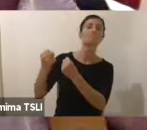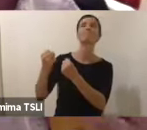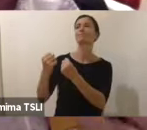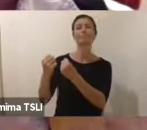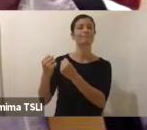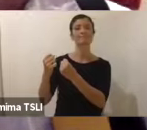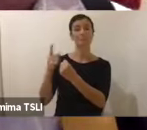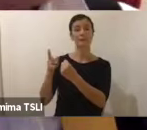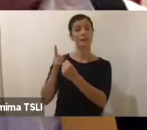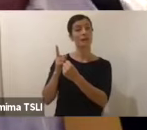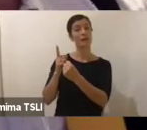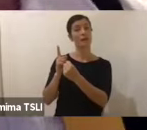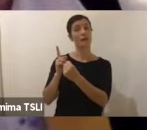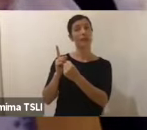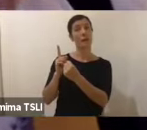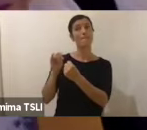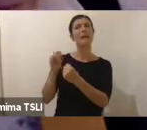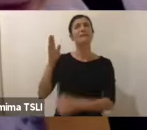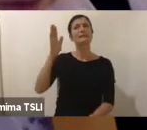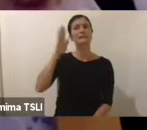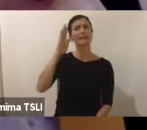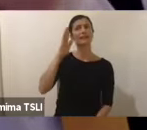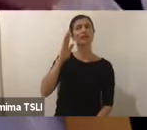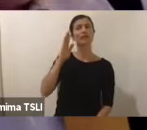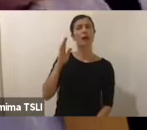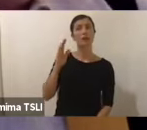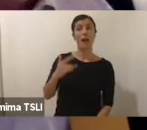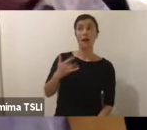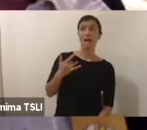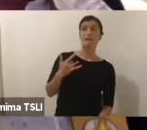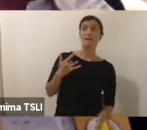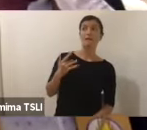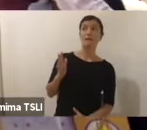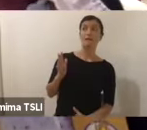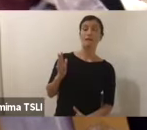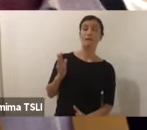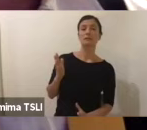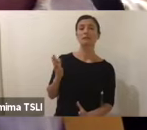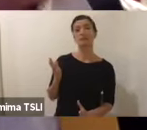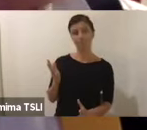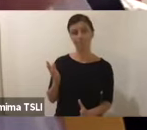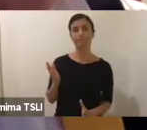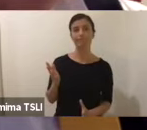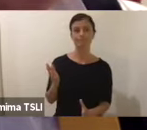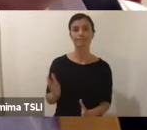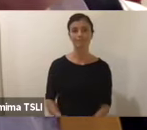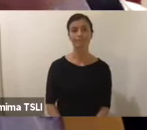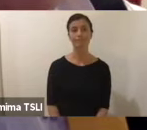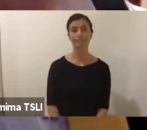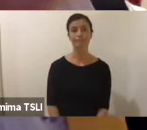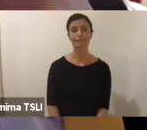my life necessarily although it could feel like that sometimes so that was one thing that occurred to me and also um